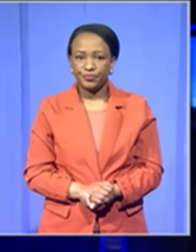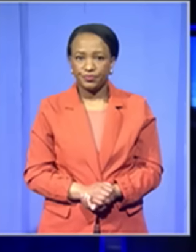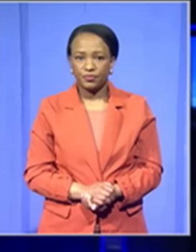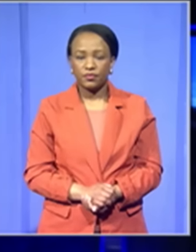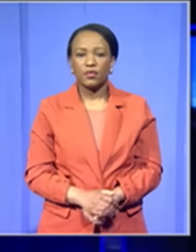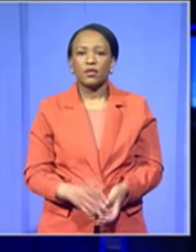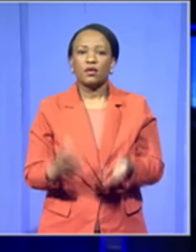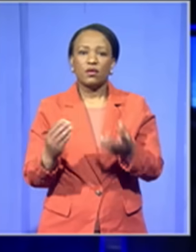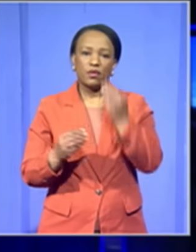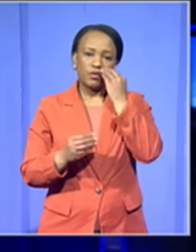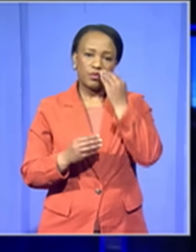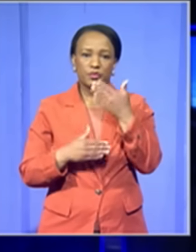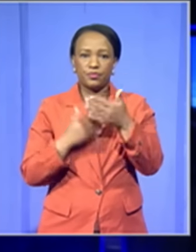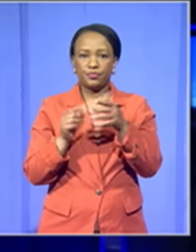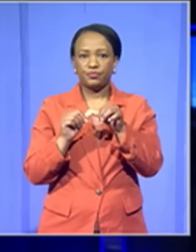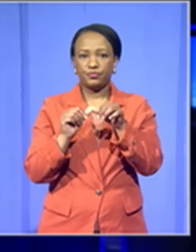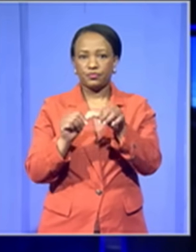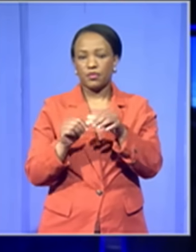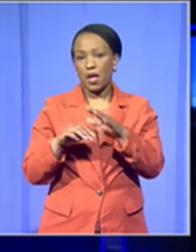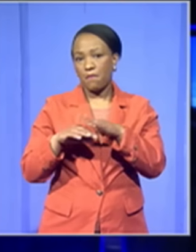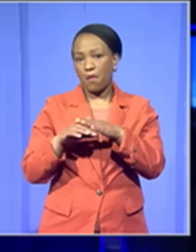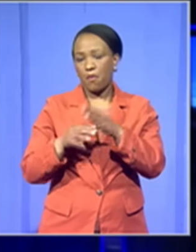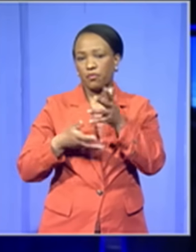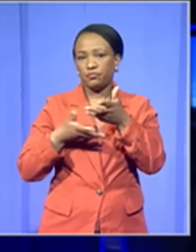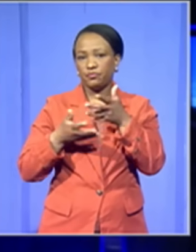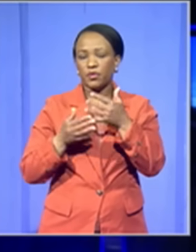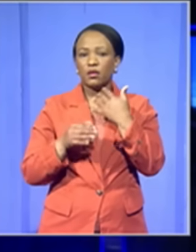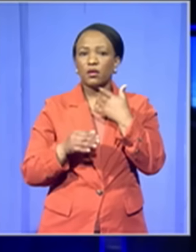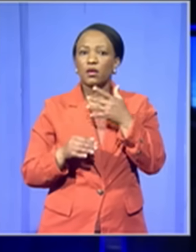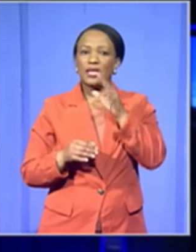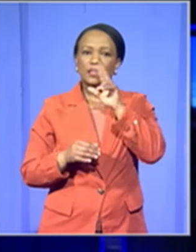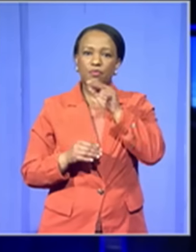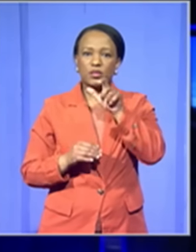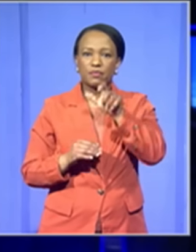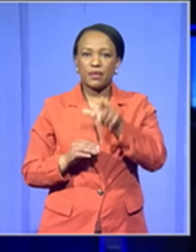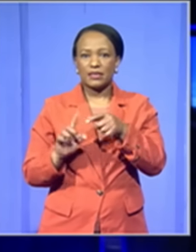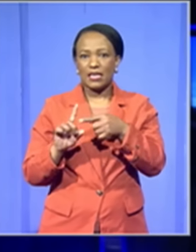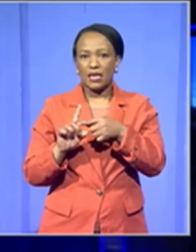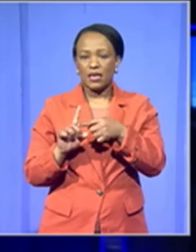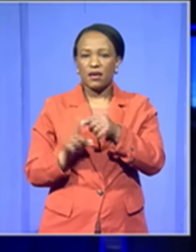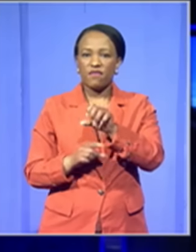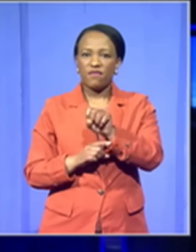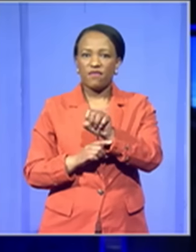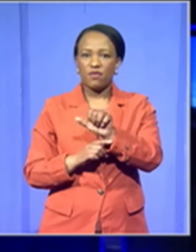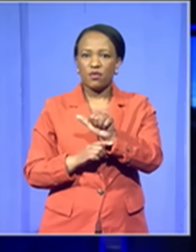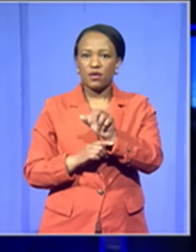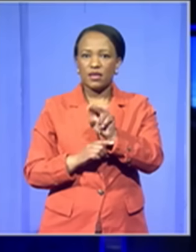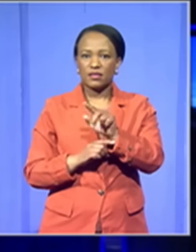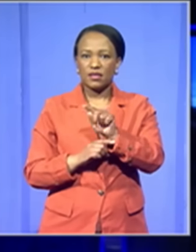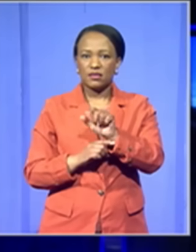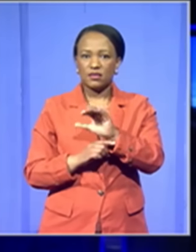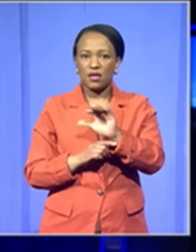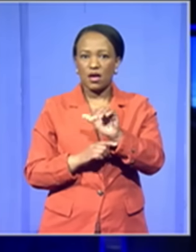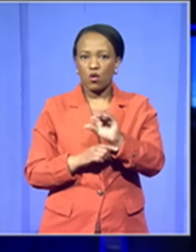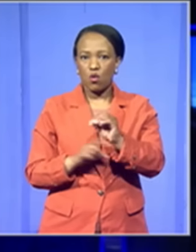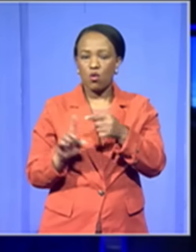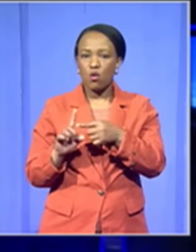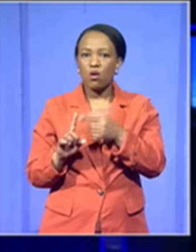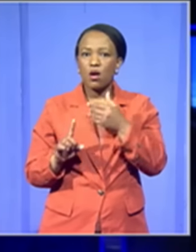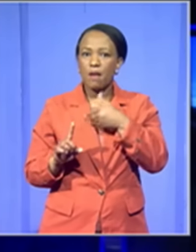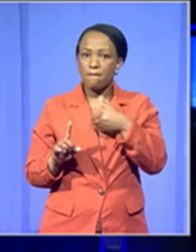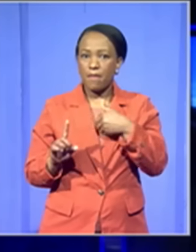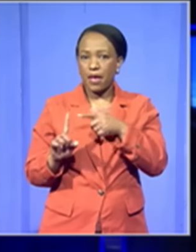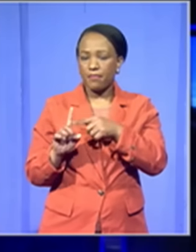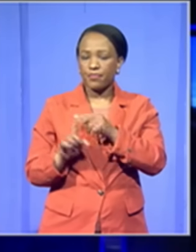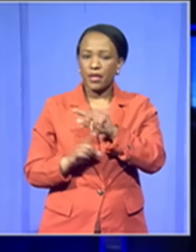Ha itaba di sa le mothatheng ona re ntshetsa taba ena pele ka ho buisana le moedi wa Santaco yena ke Rebecca Phala mme Phala ha re o dumedisa lo ama le